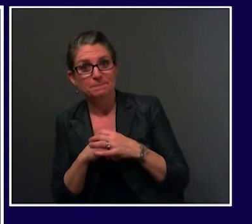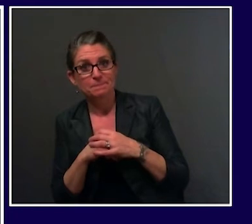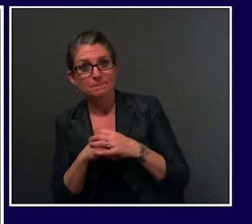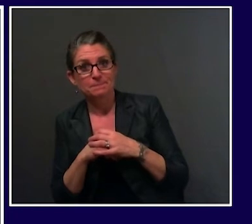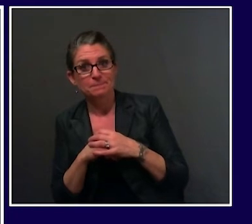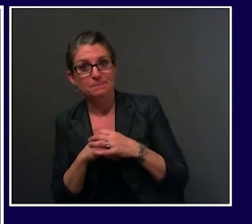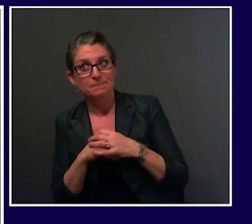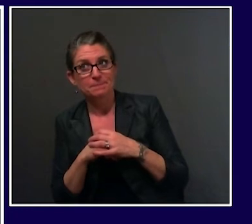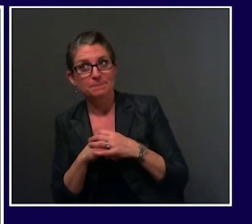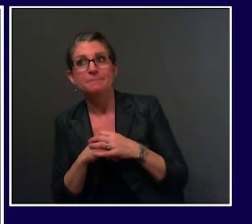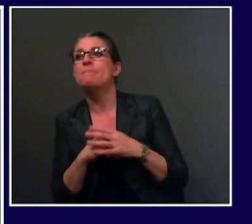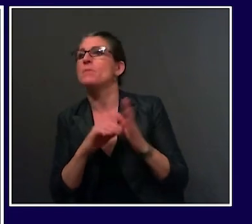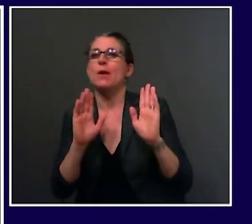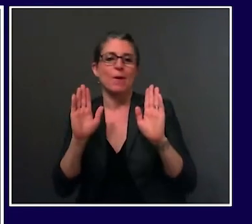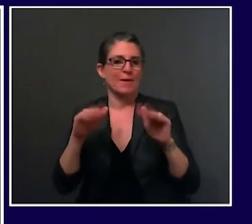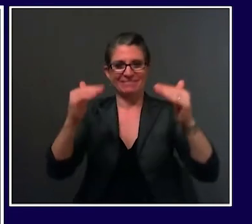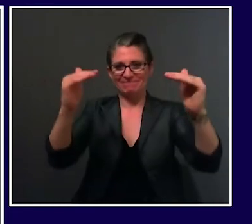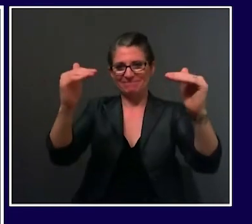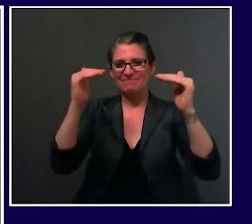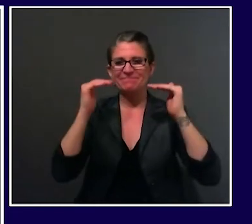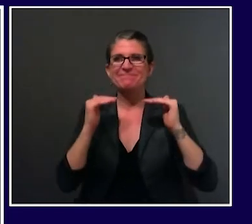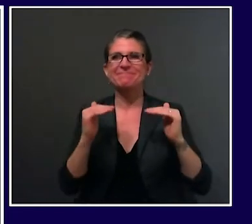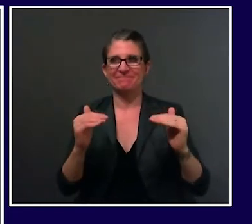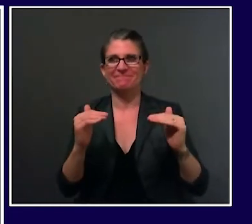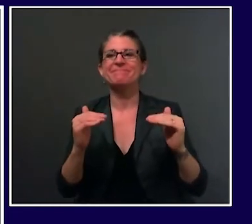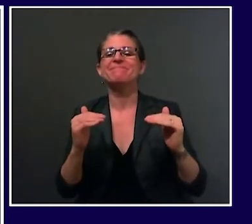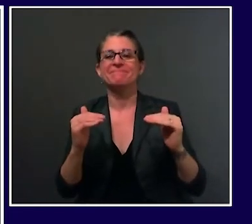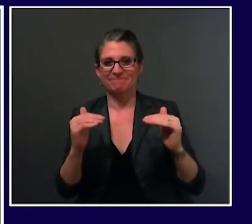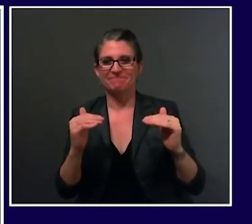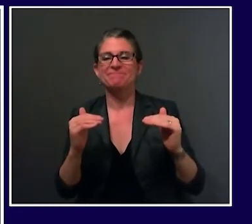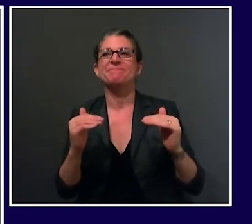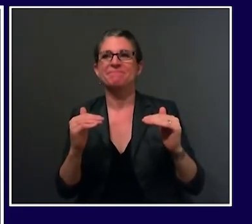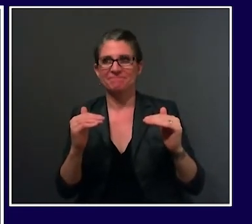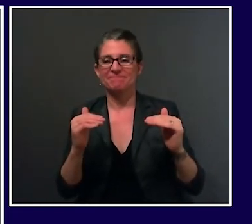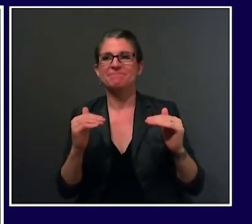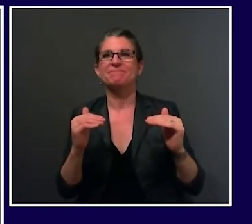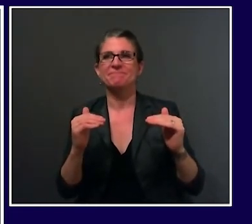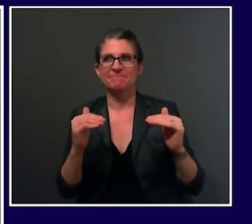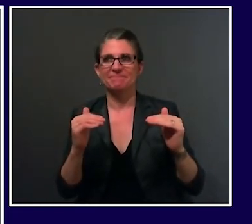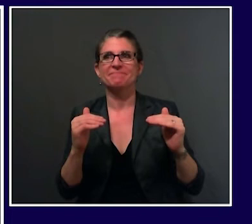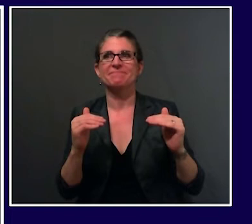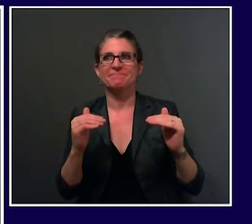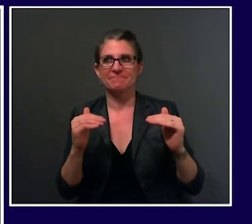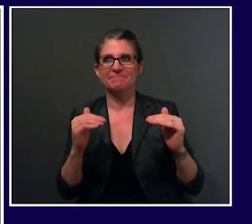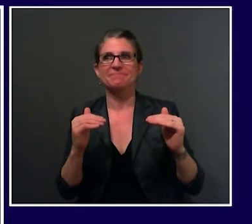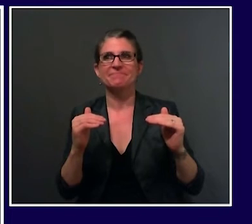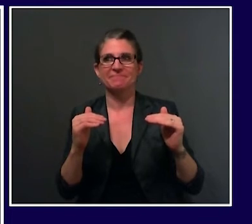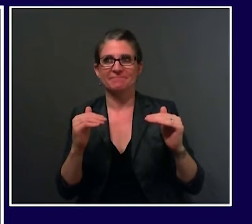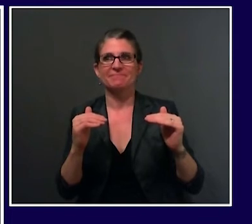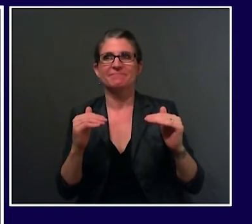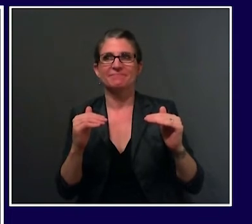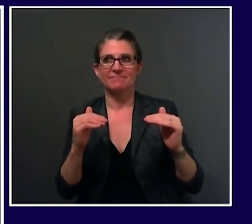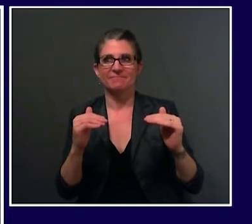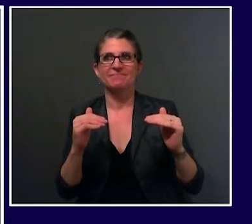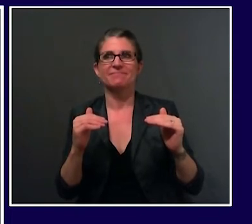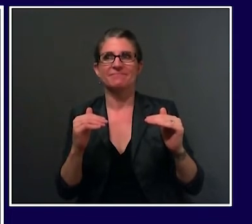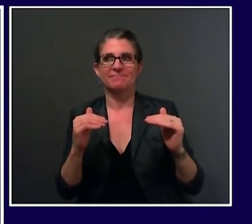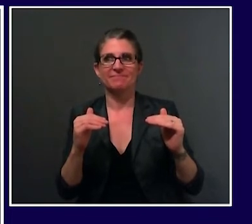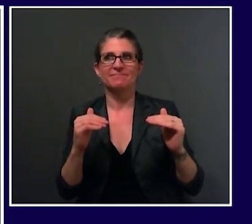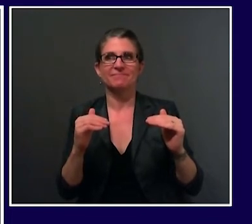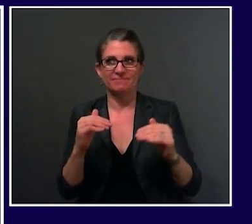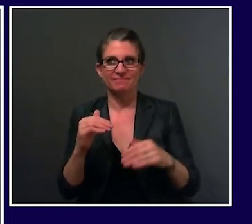Okay, we'll swing back to Brad in a second. And while we're doing that, we'll check in with Amy Brown at WERU to see if Amy's